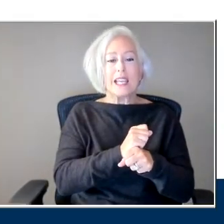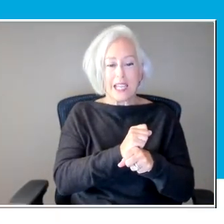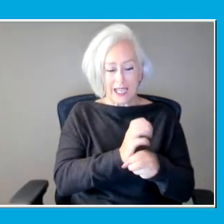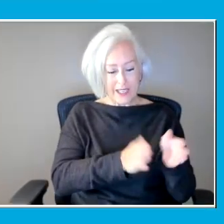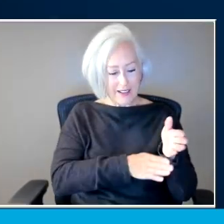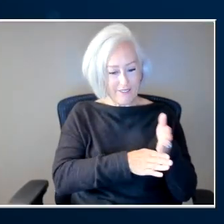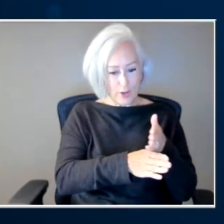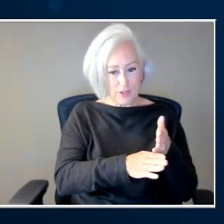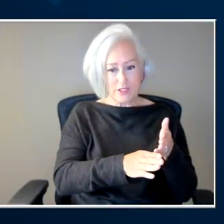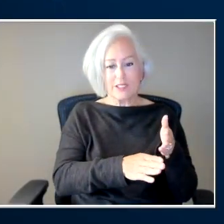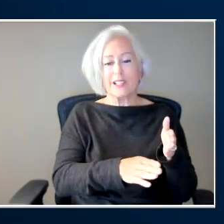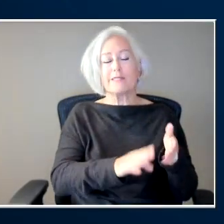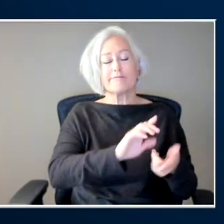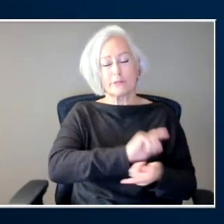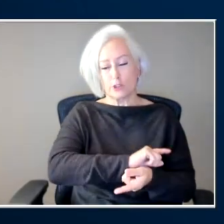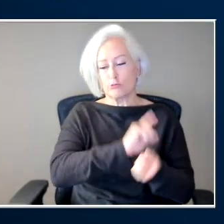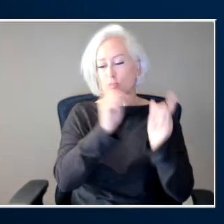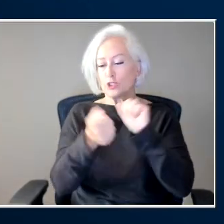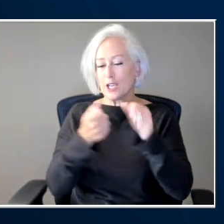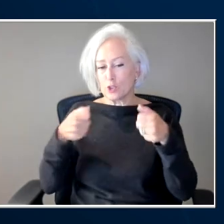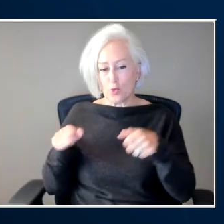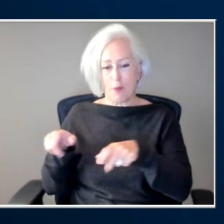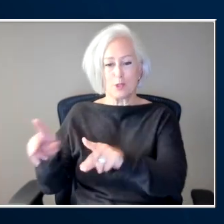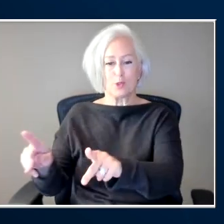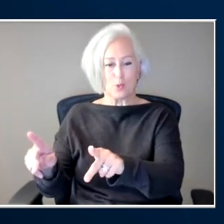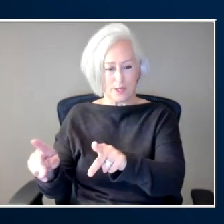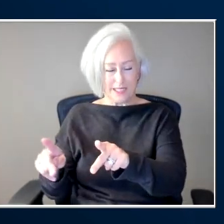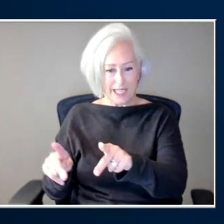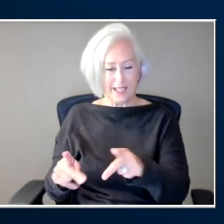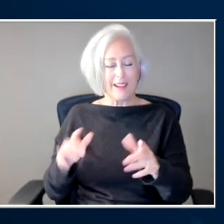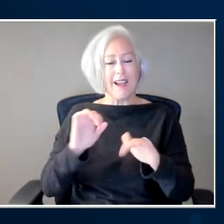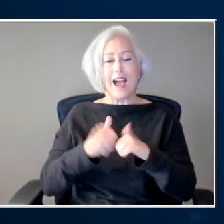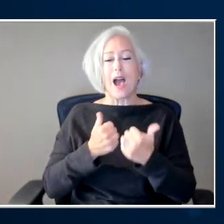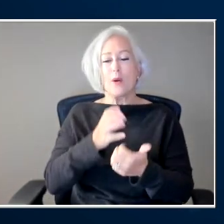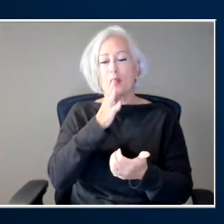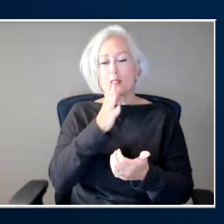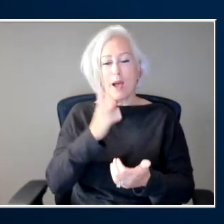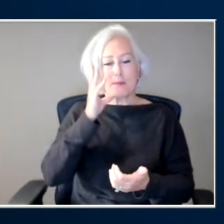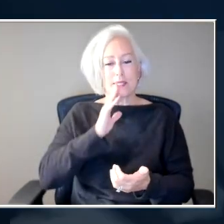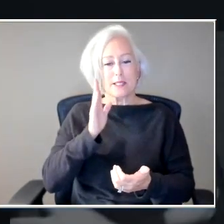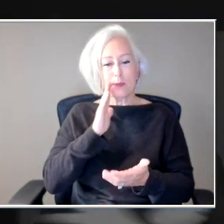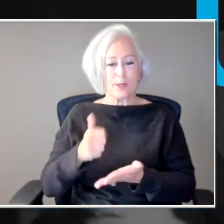mom's experience is helping people in need with food allergies. Monday at 8.